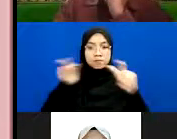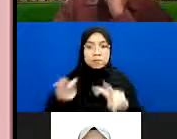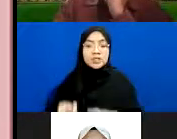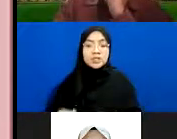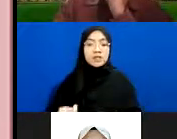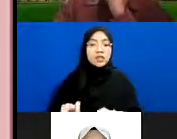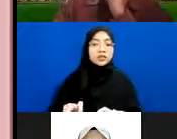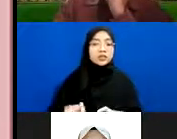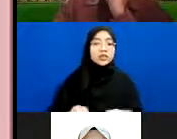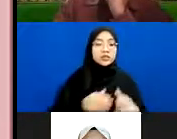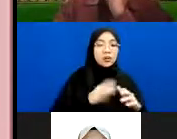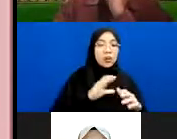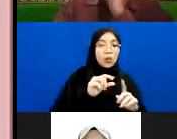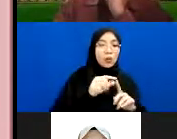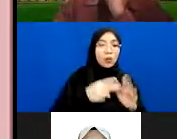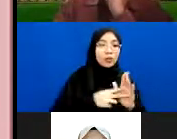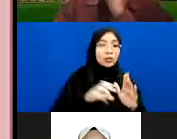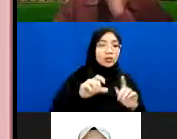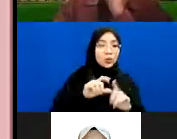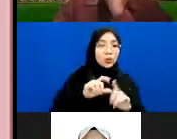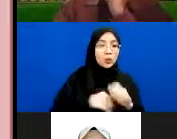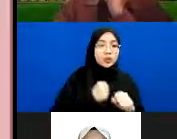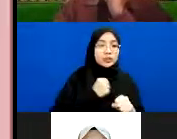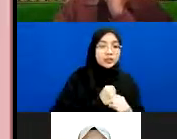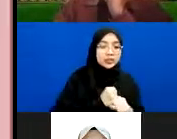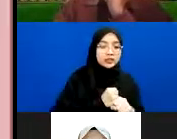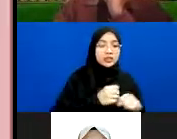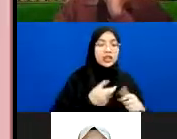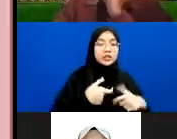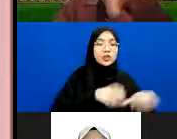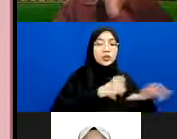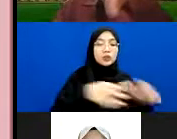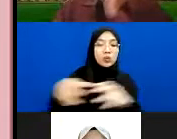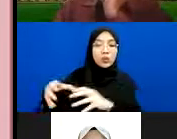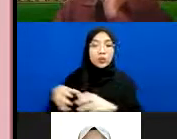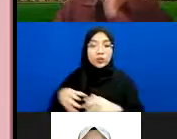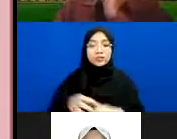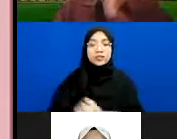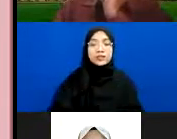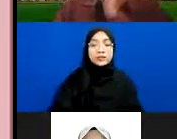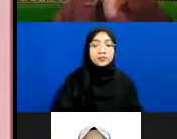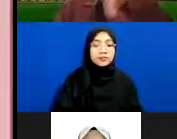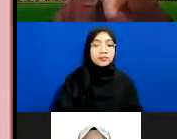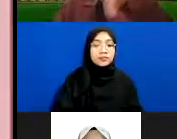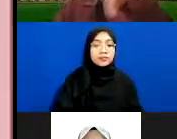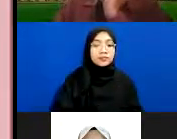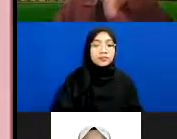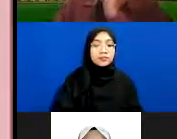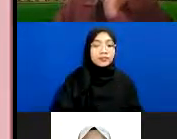and Corbin by using open coding, axial coding, and selective coding.